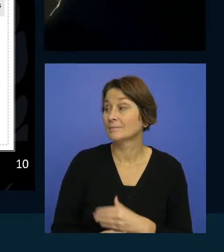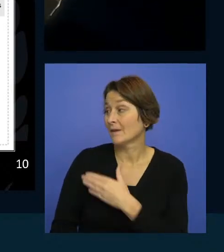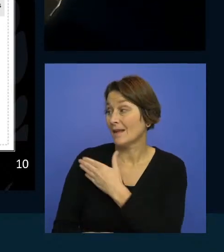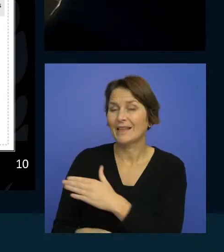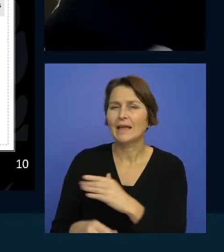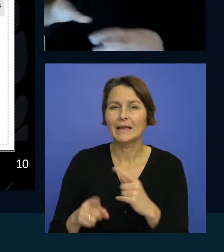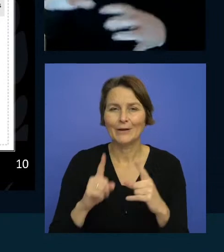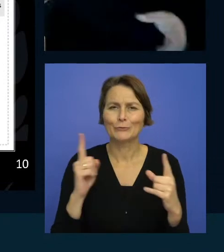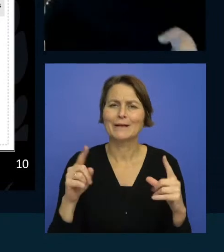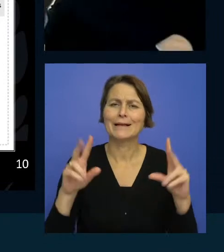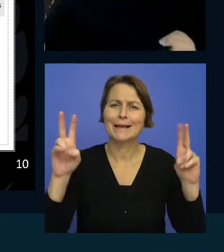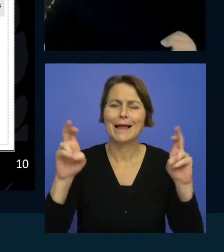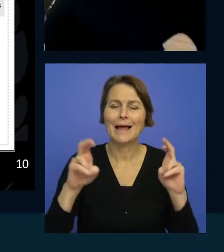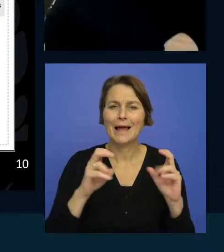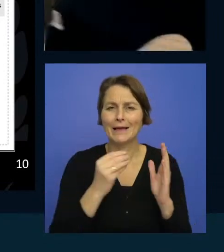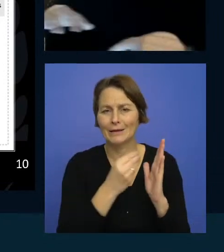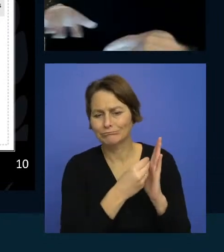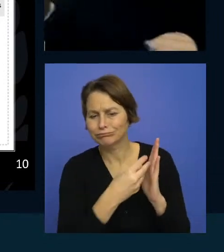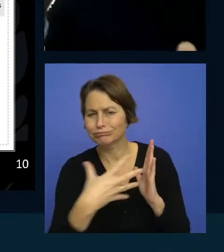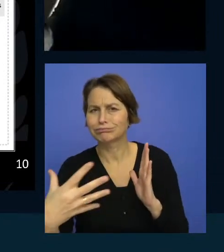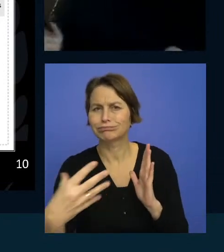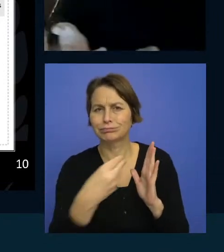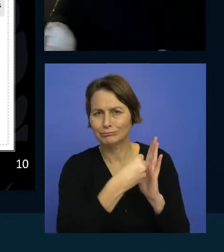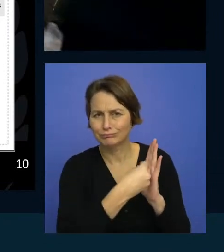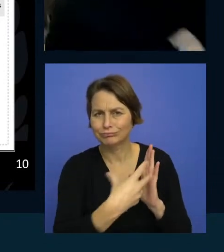are created from the